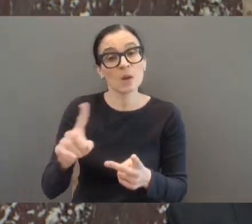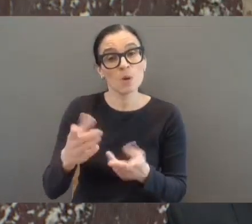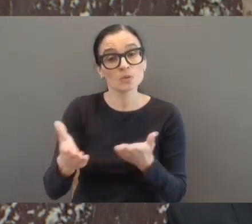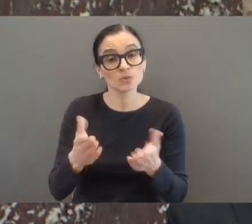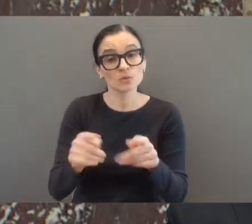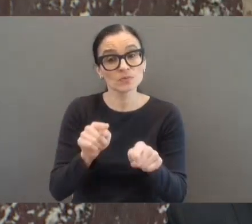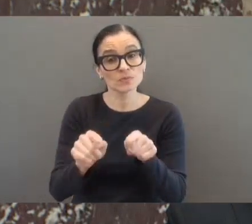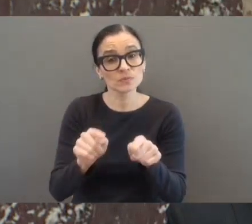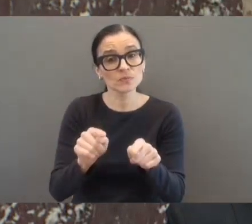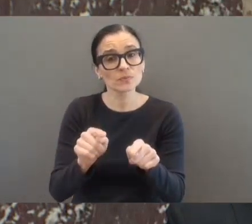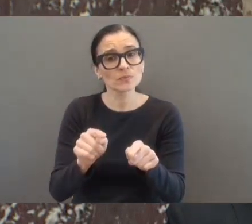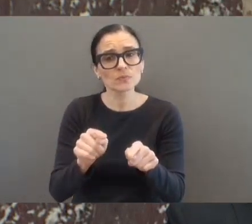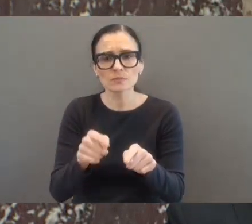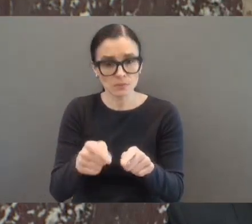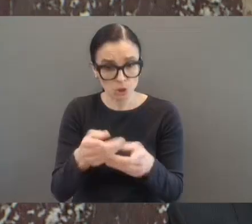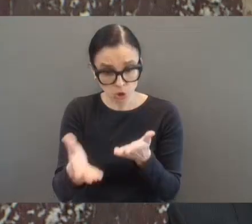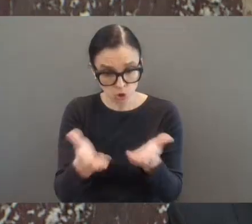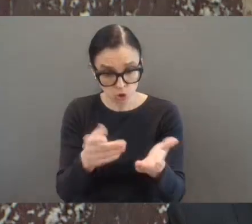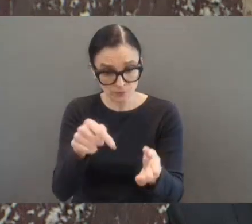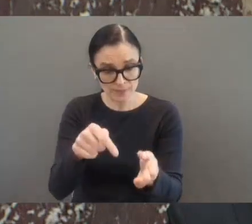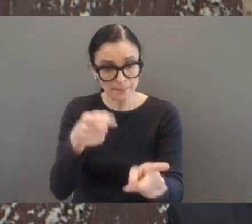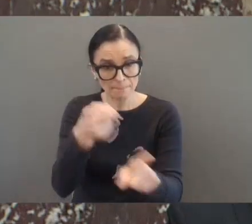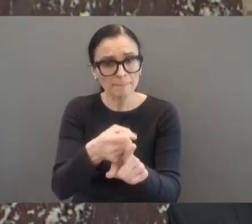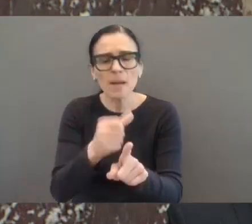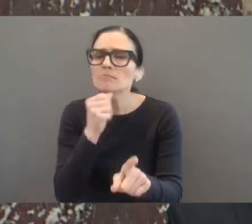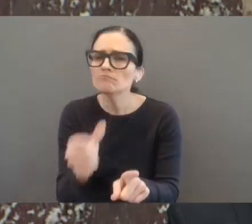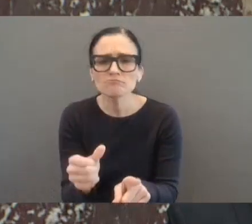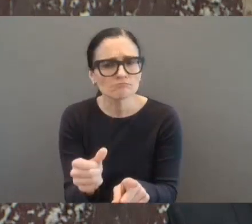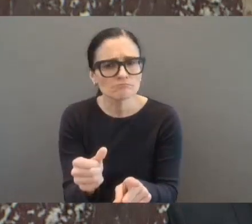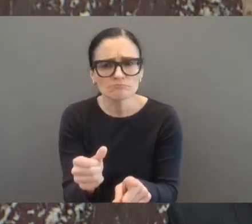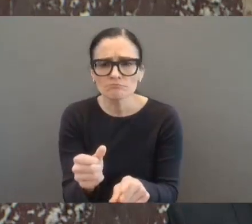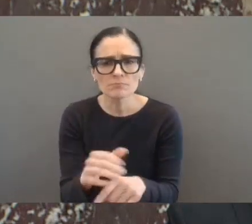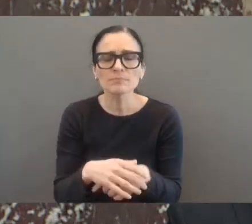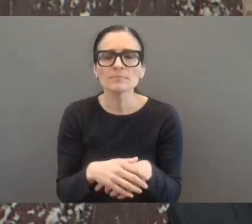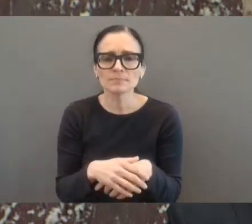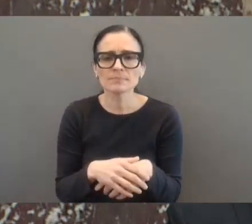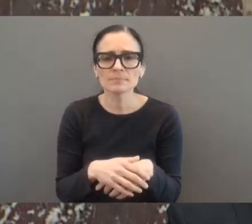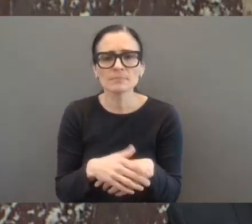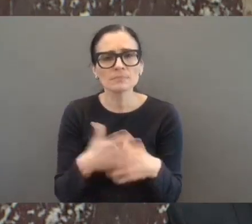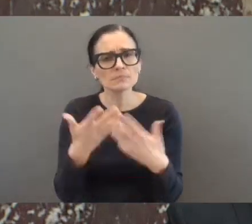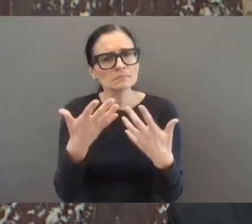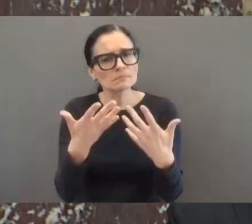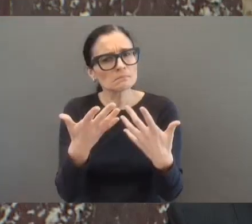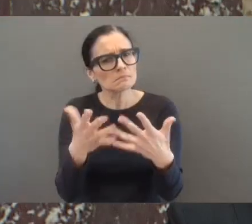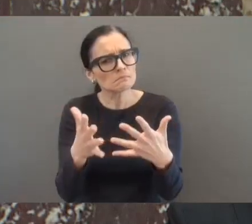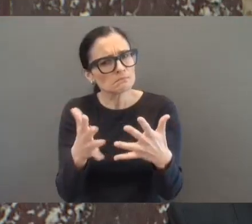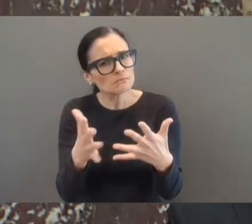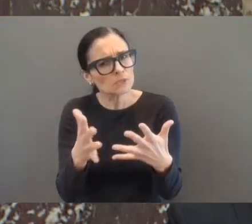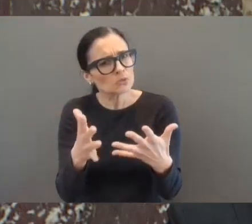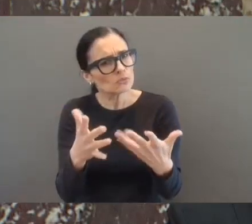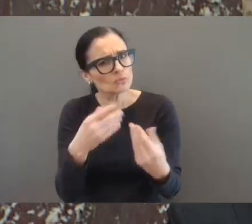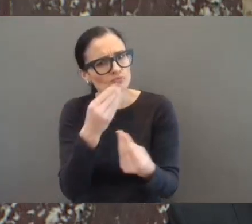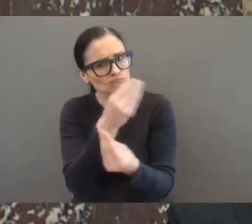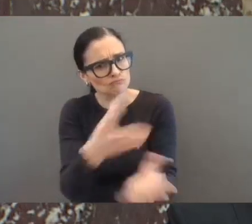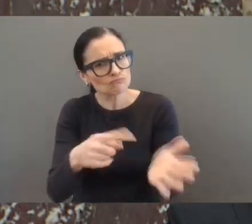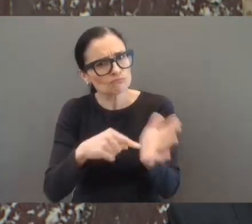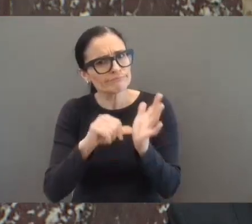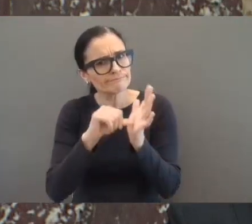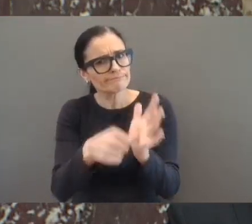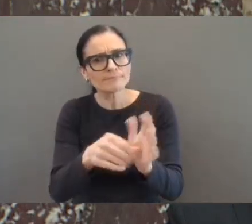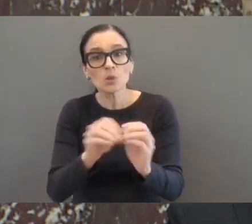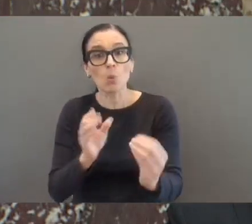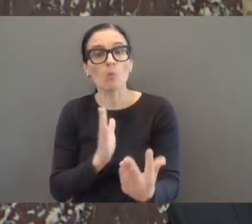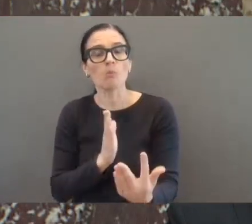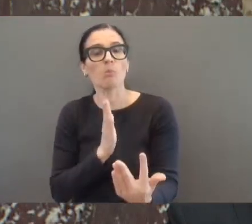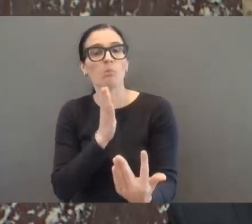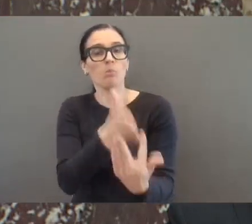it has been communicated that there must be no impact or disruption of service. As the review is underway, communities